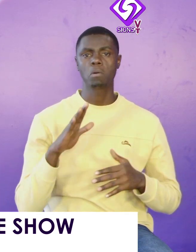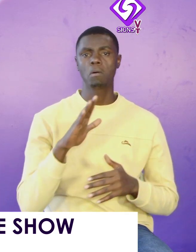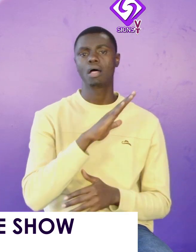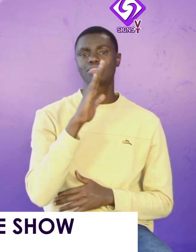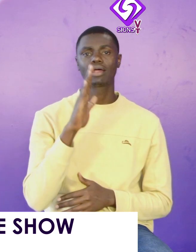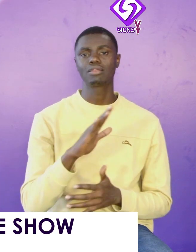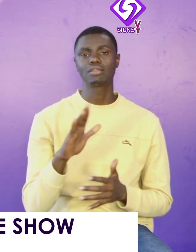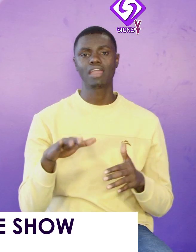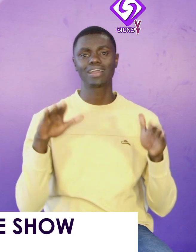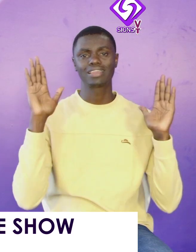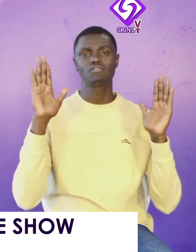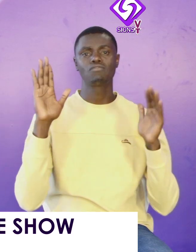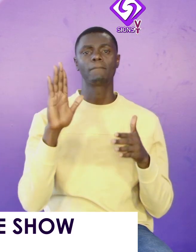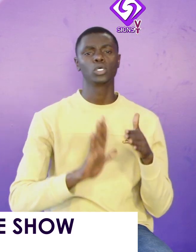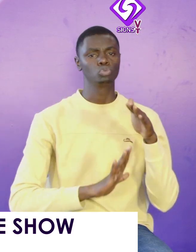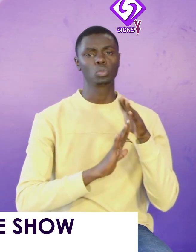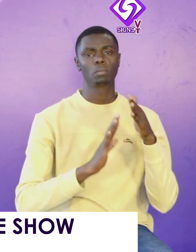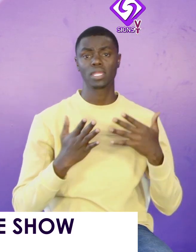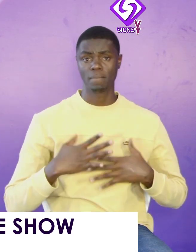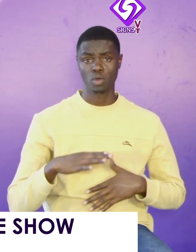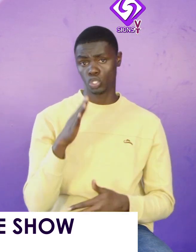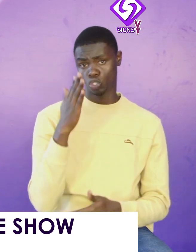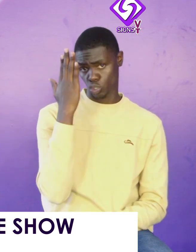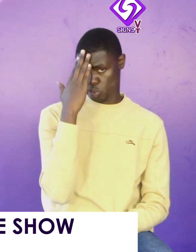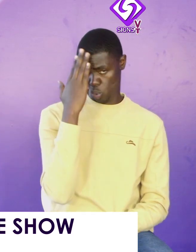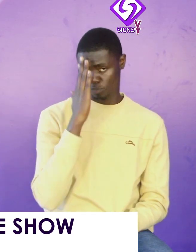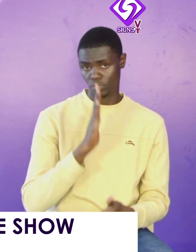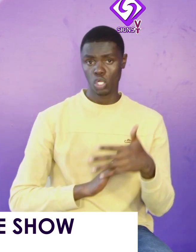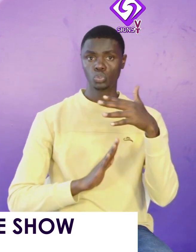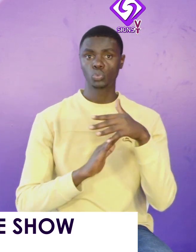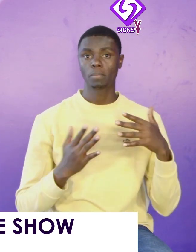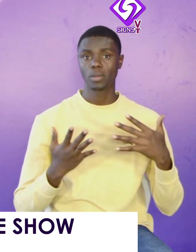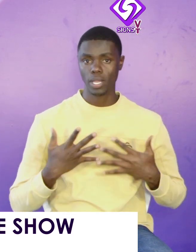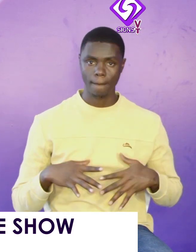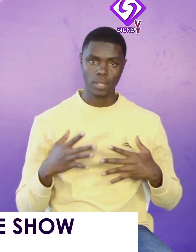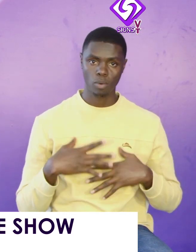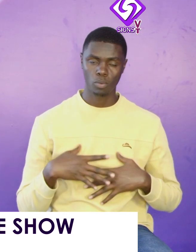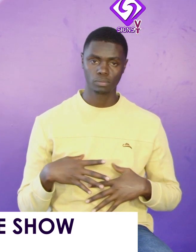are superior people. Did you know that superior people,